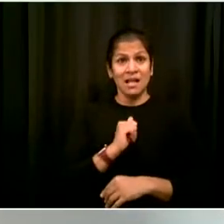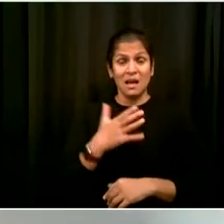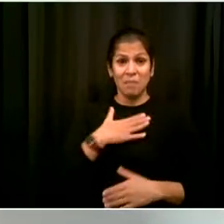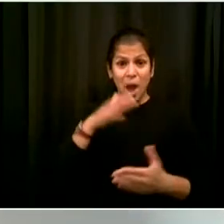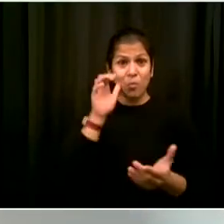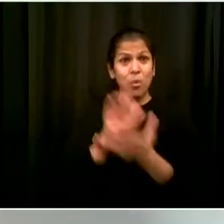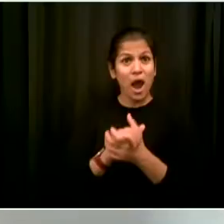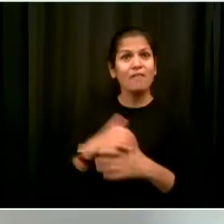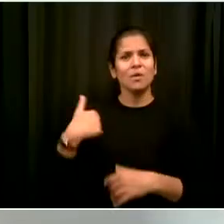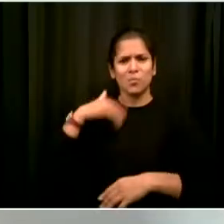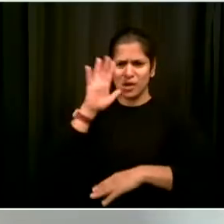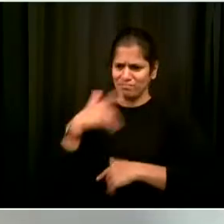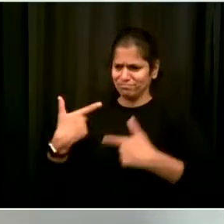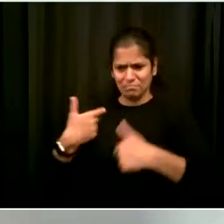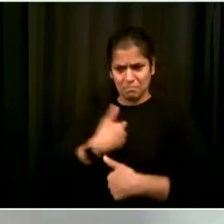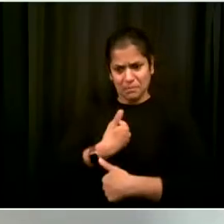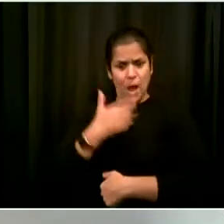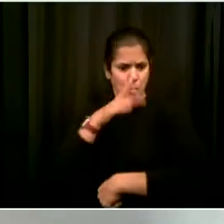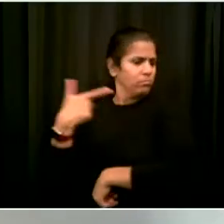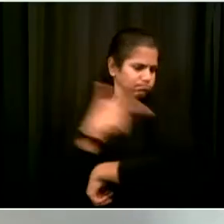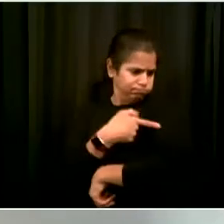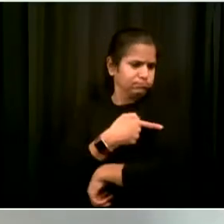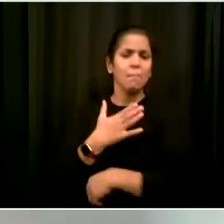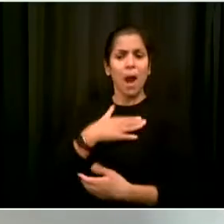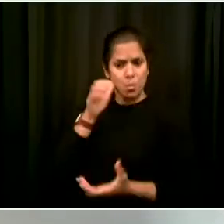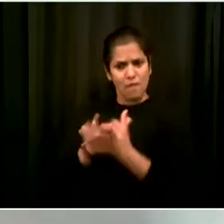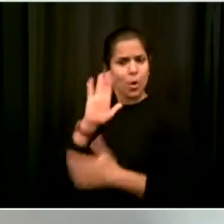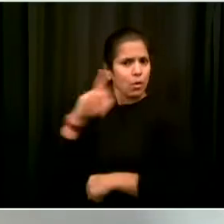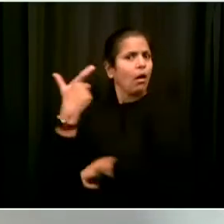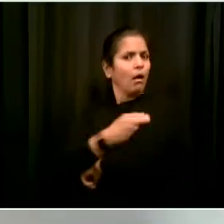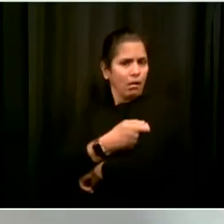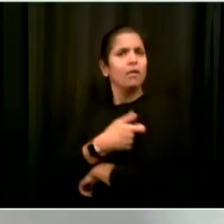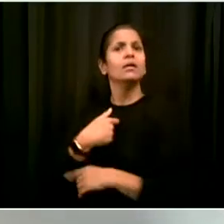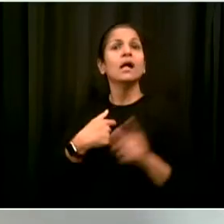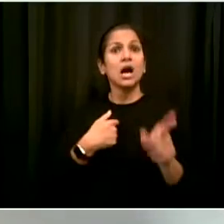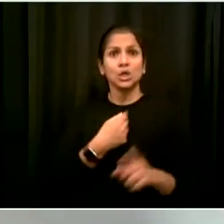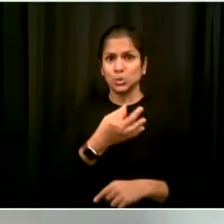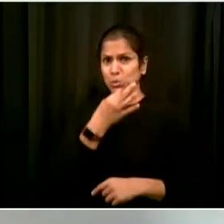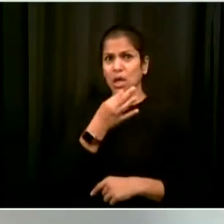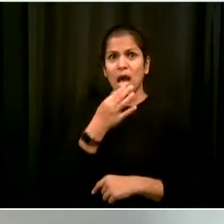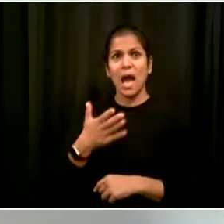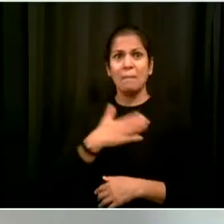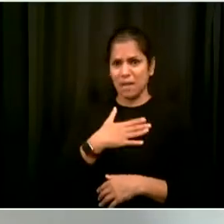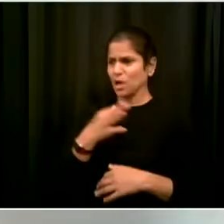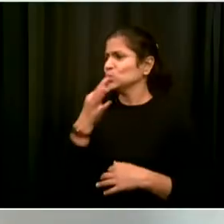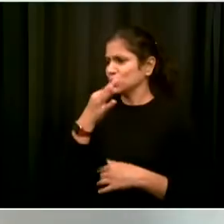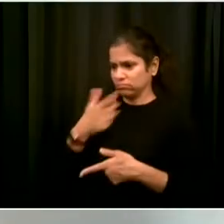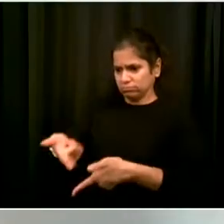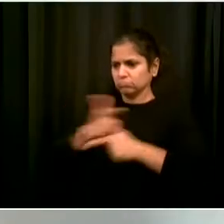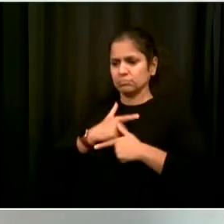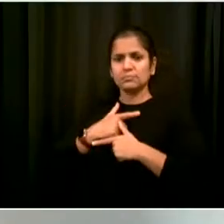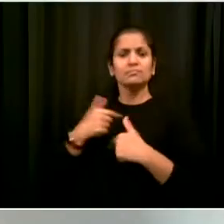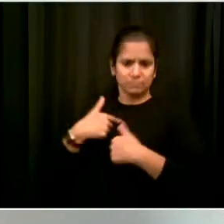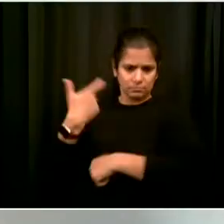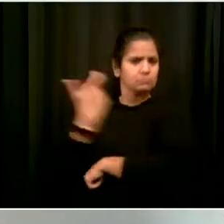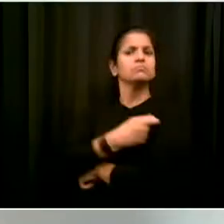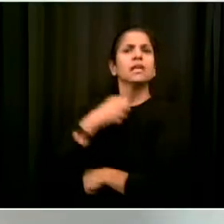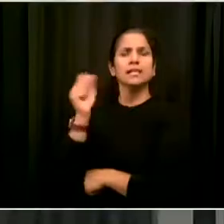really been exceptional, extraordinary. And so I think all eyes are watching, and that's boosting all of our confidence in what we know right